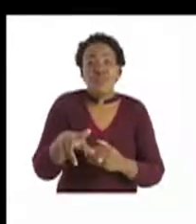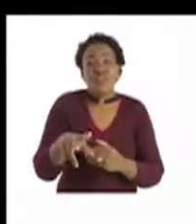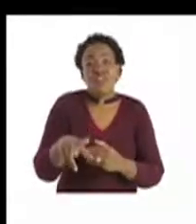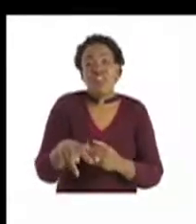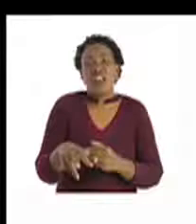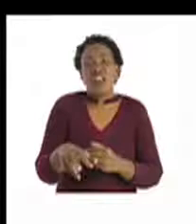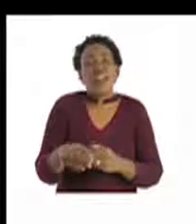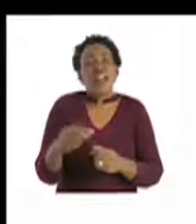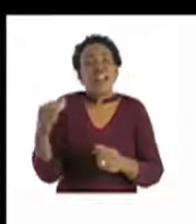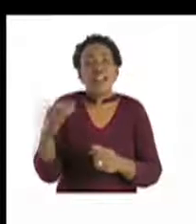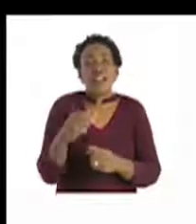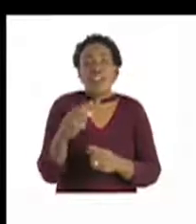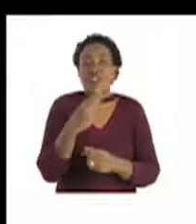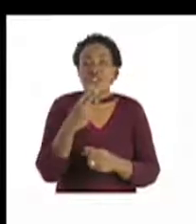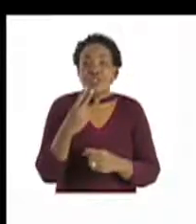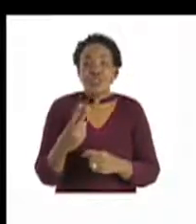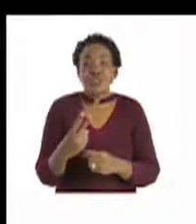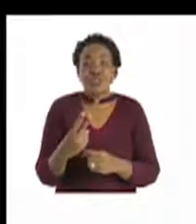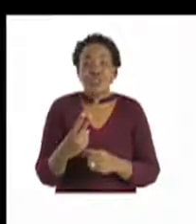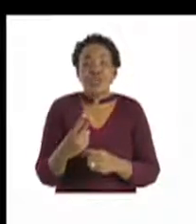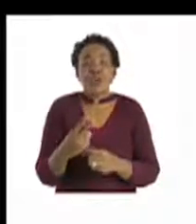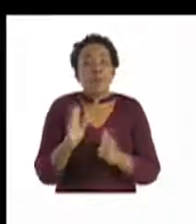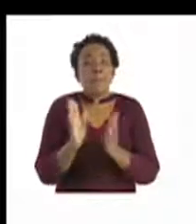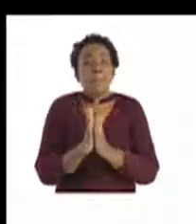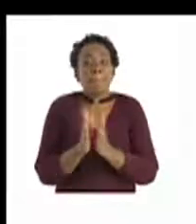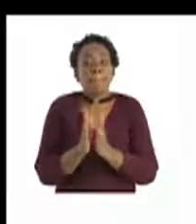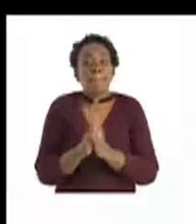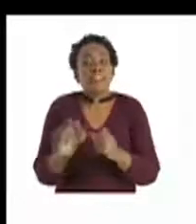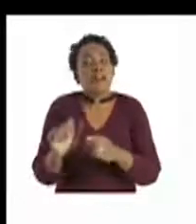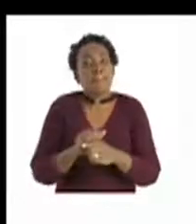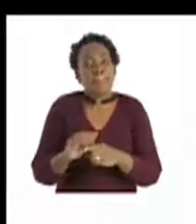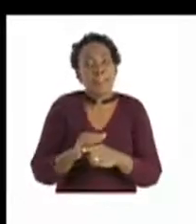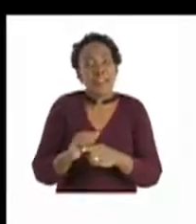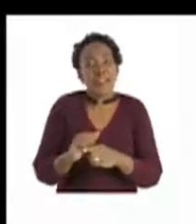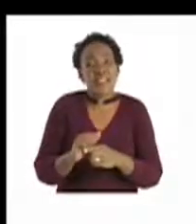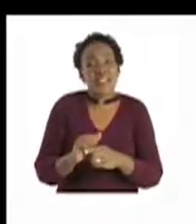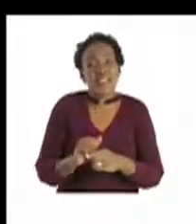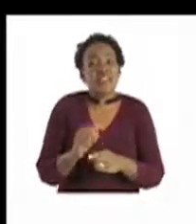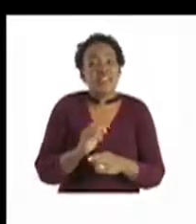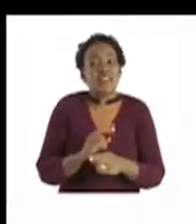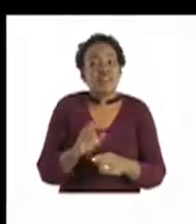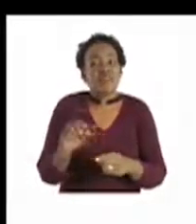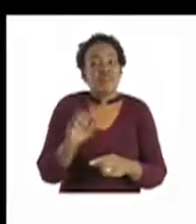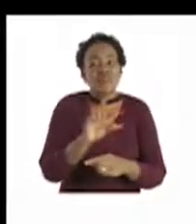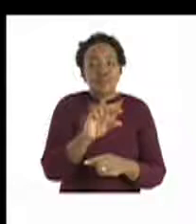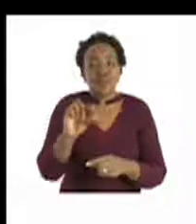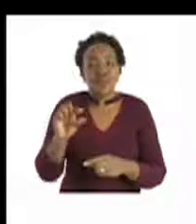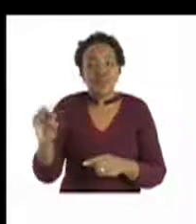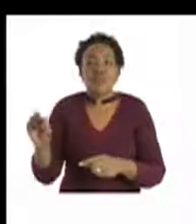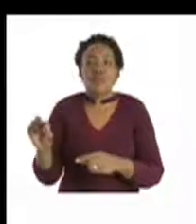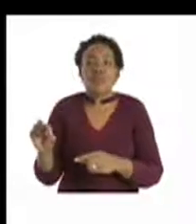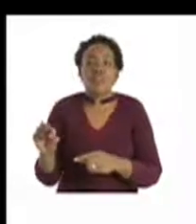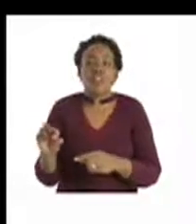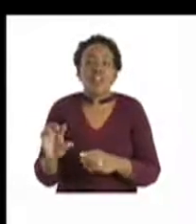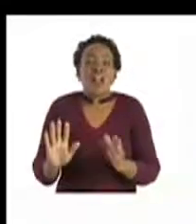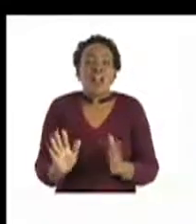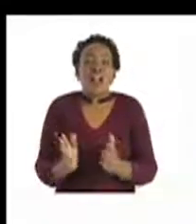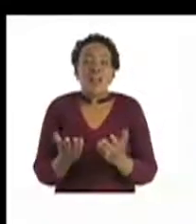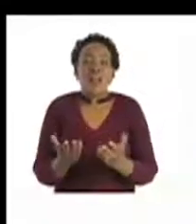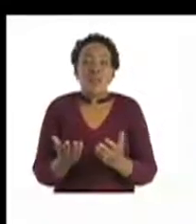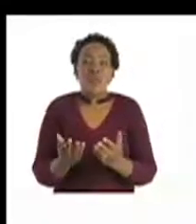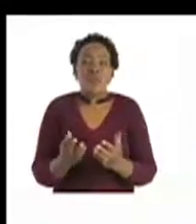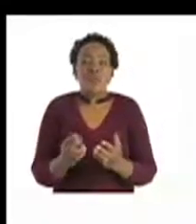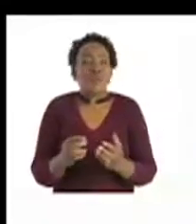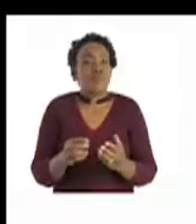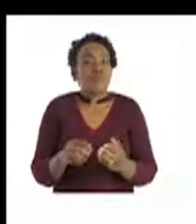must practice answering questions in full. How do you get